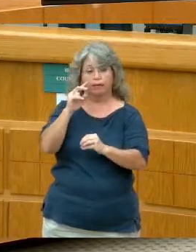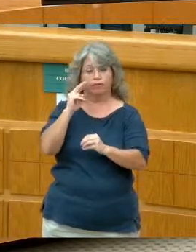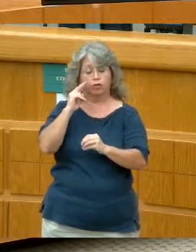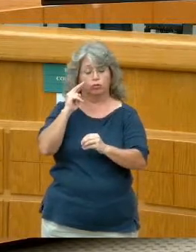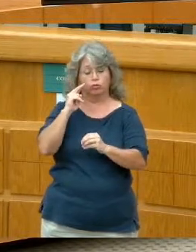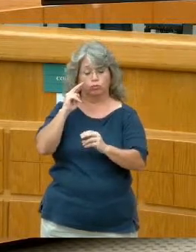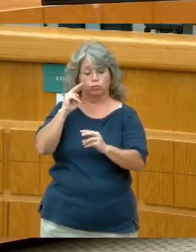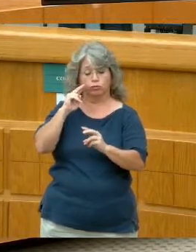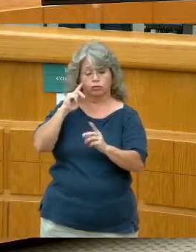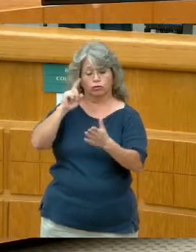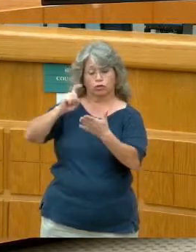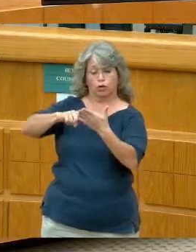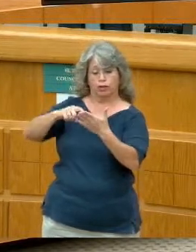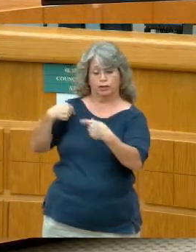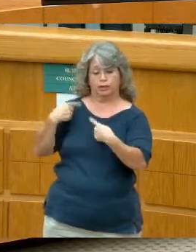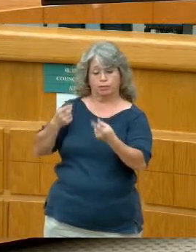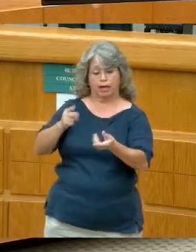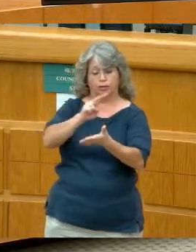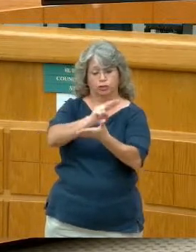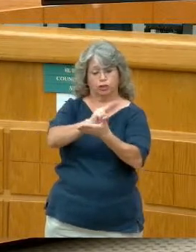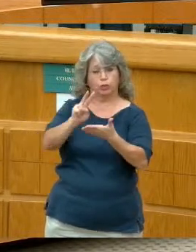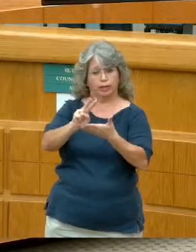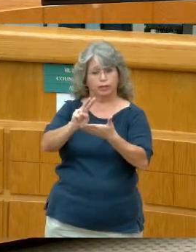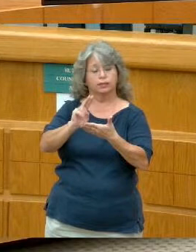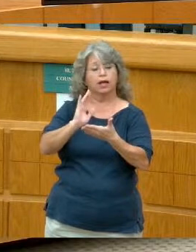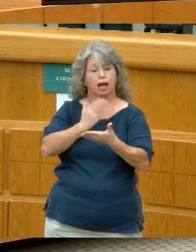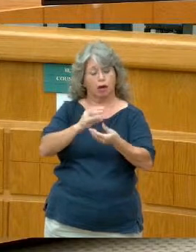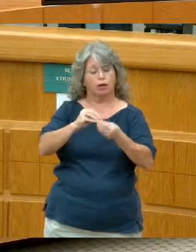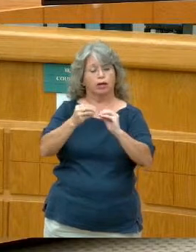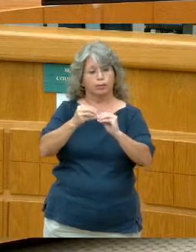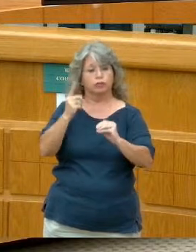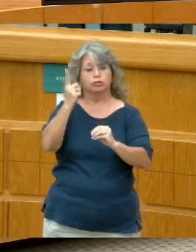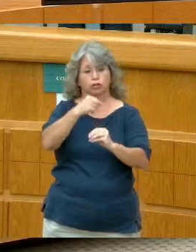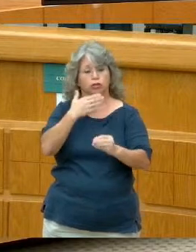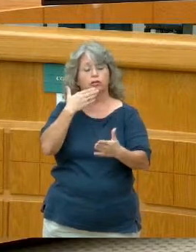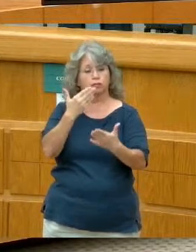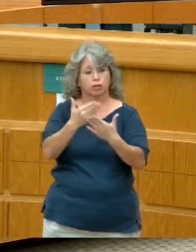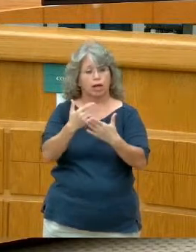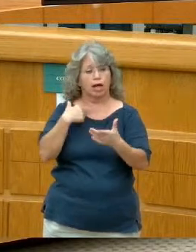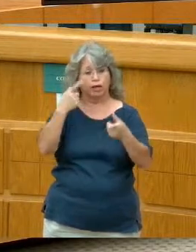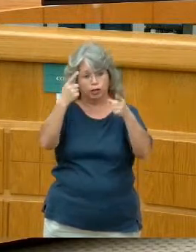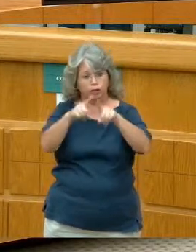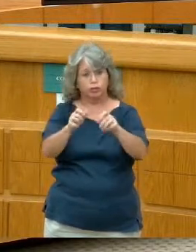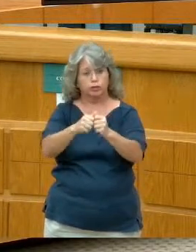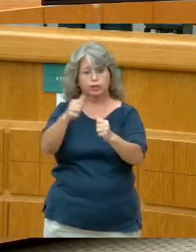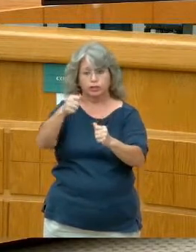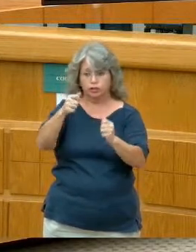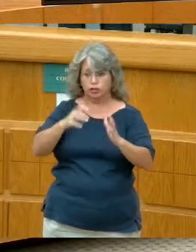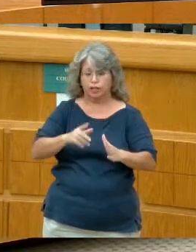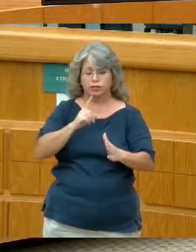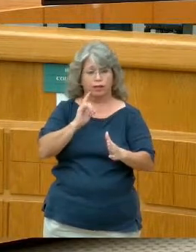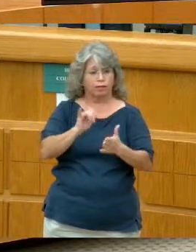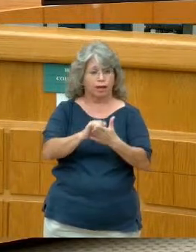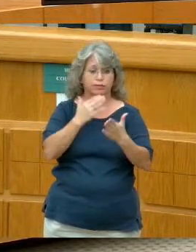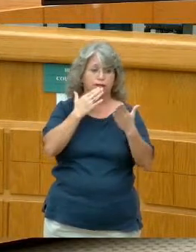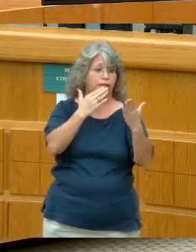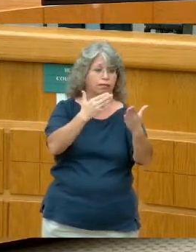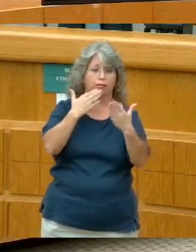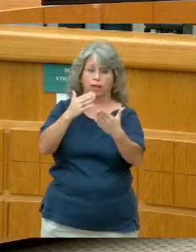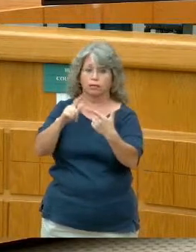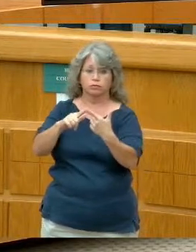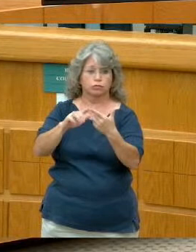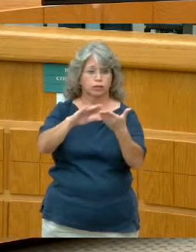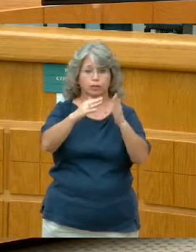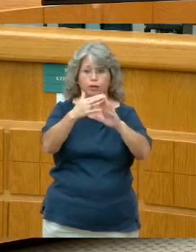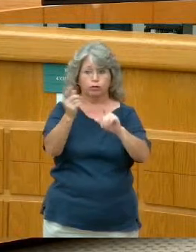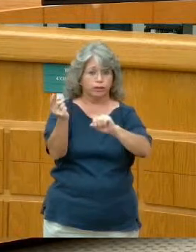if you look at the last 2 weeks, the numbers we're looking very well, very well. And again, I agree with the judge. Compliments to the